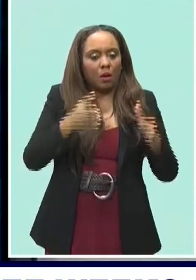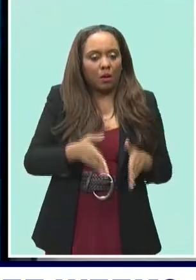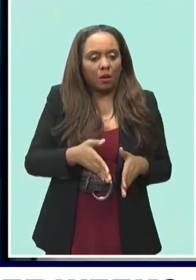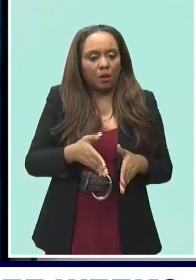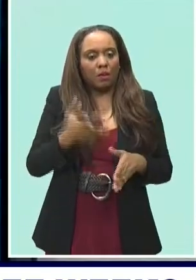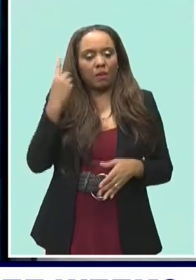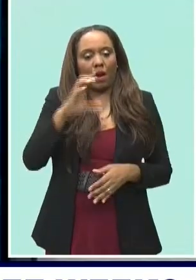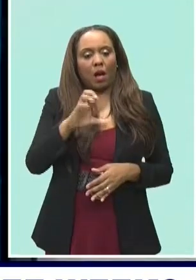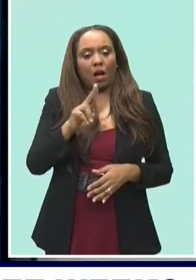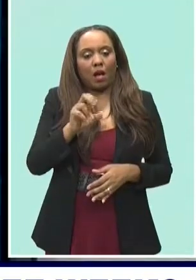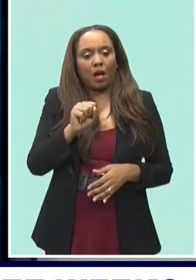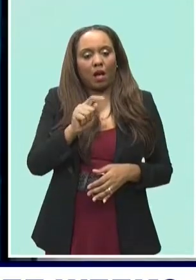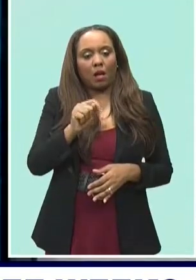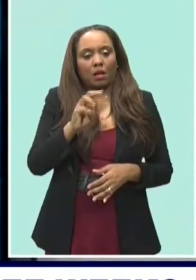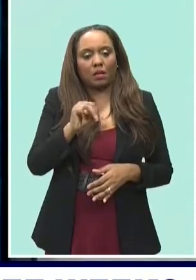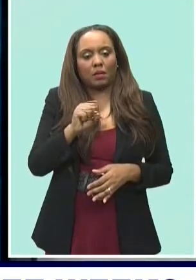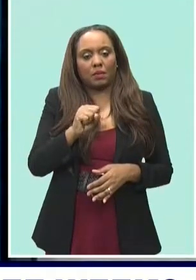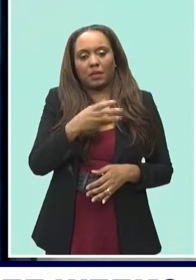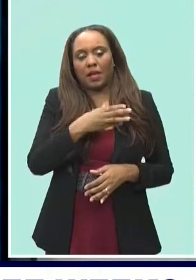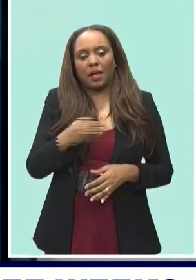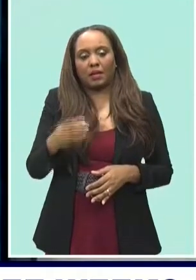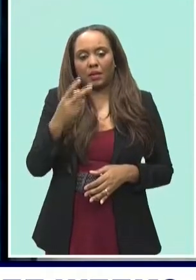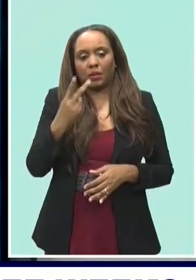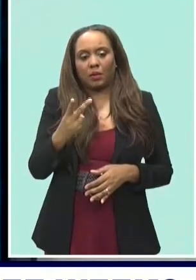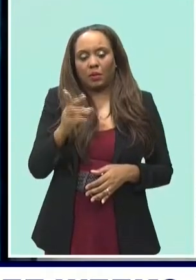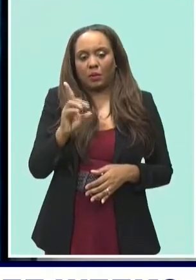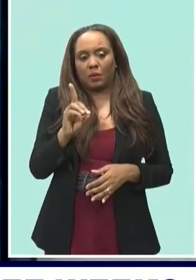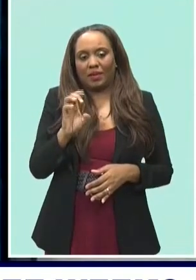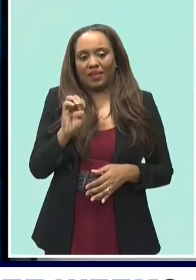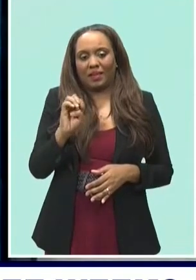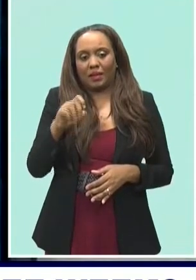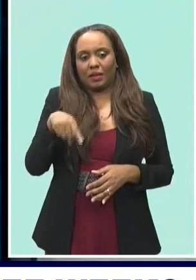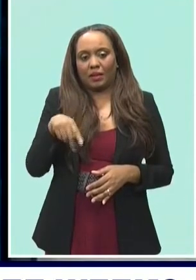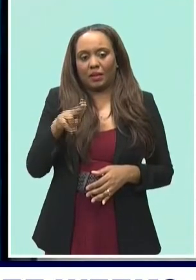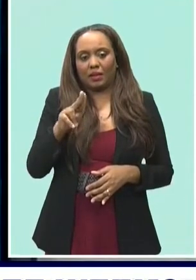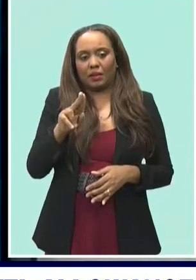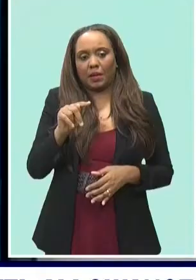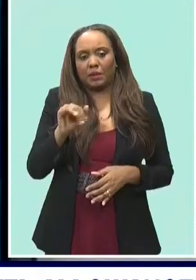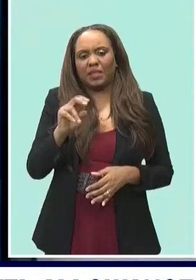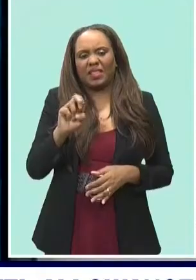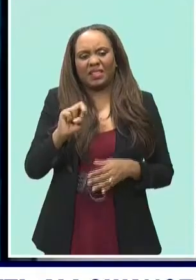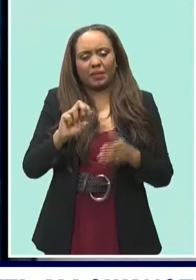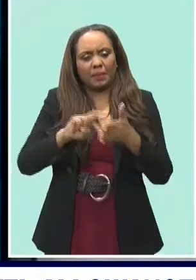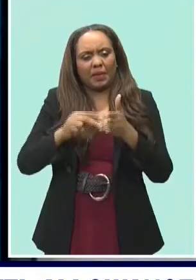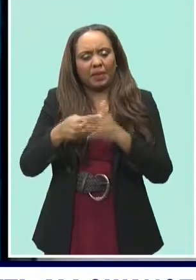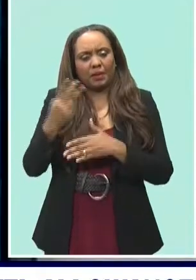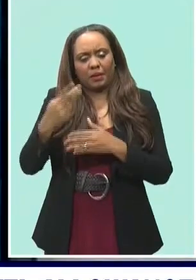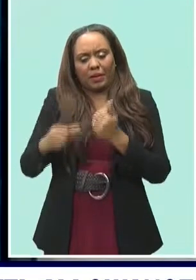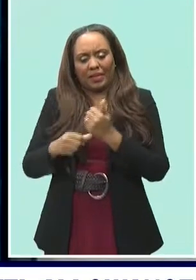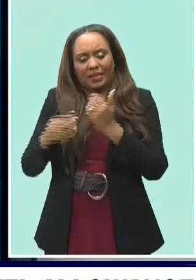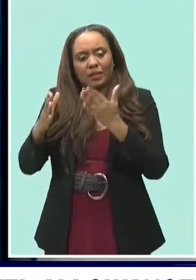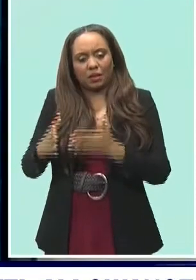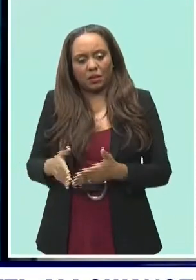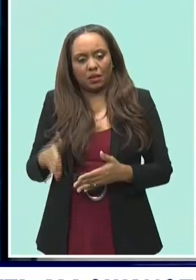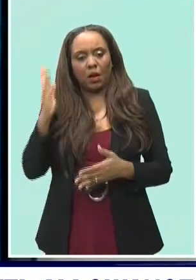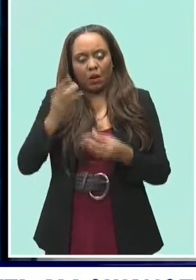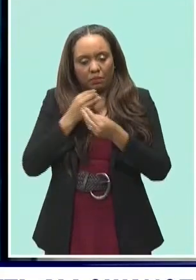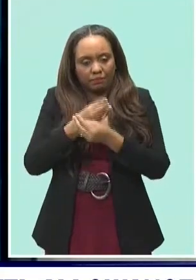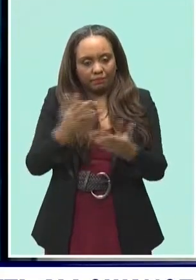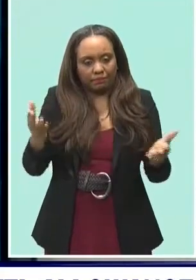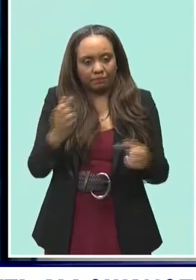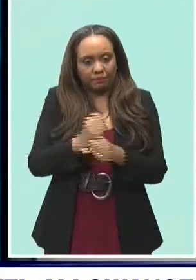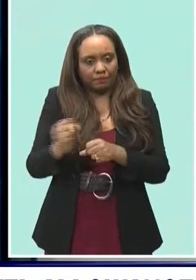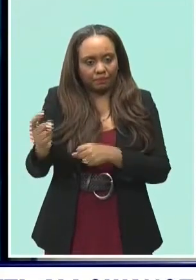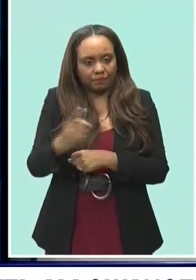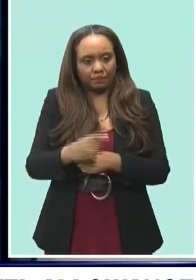2 deputies will be. That decision will be revealed next week. Well, government recently relaxed the